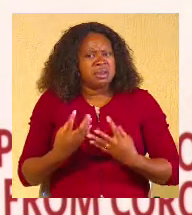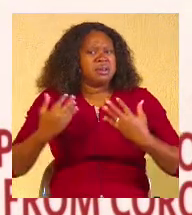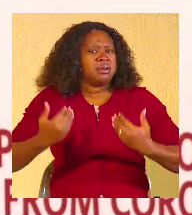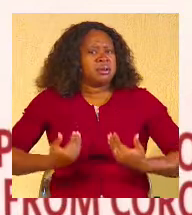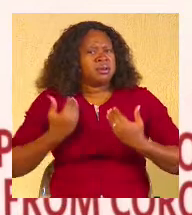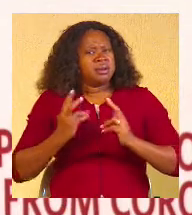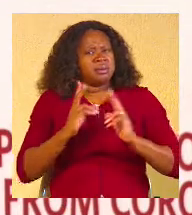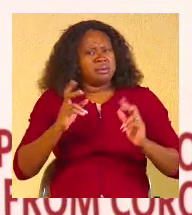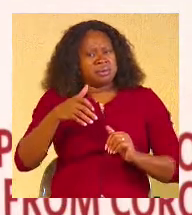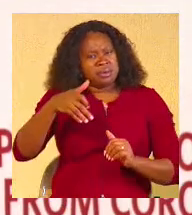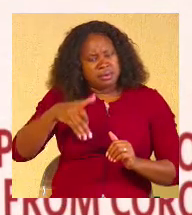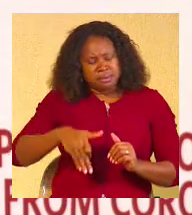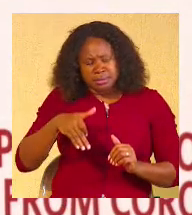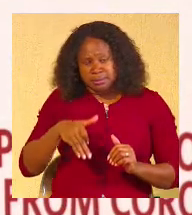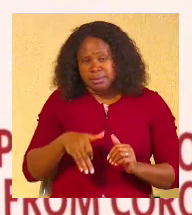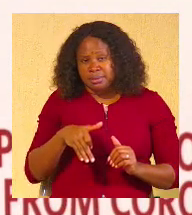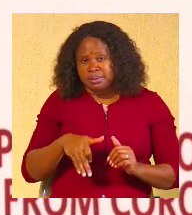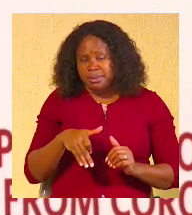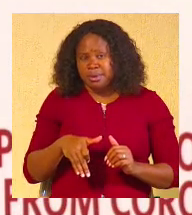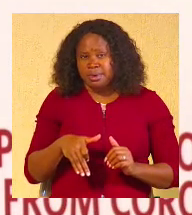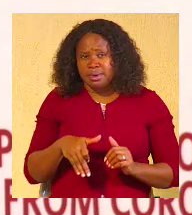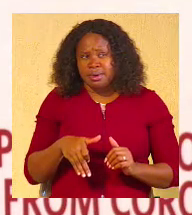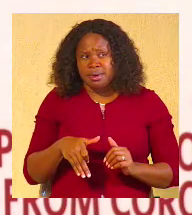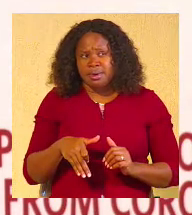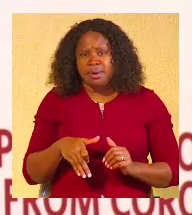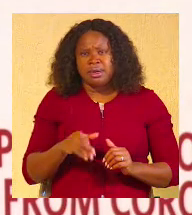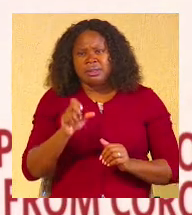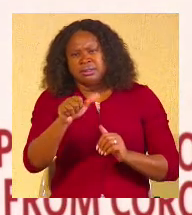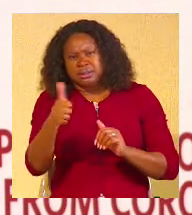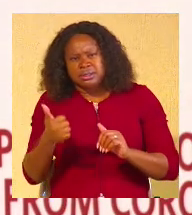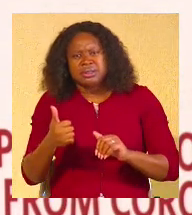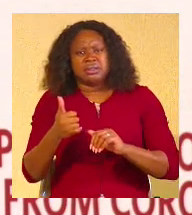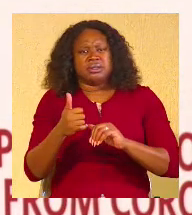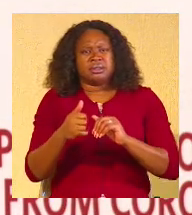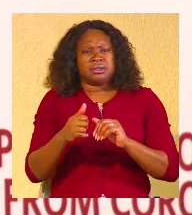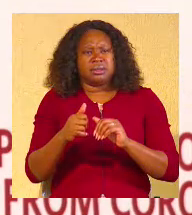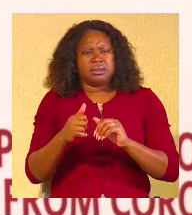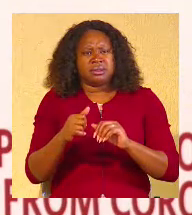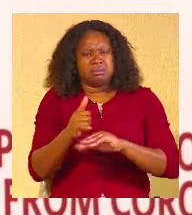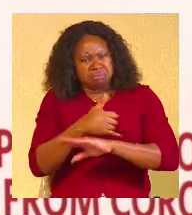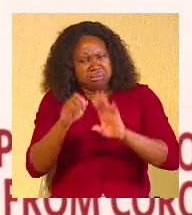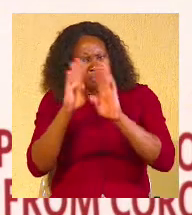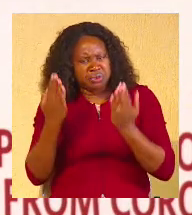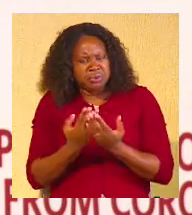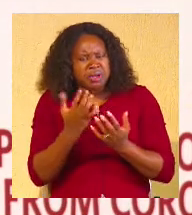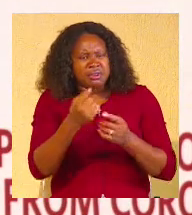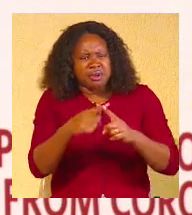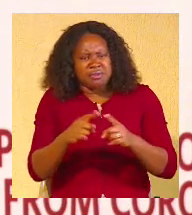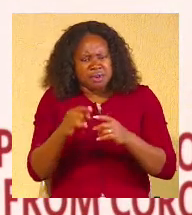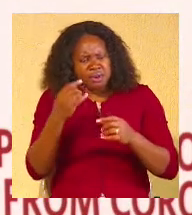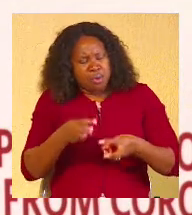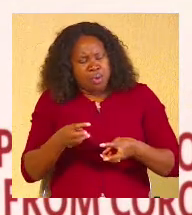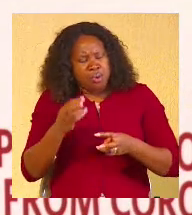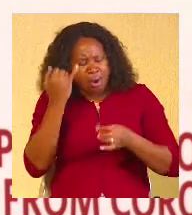Namibia and else have come up with innovative ways to